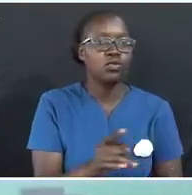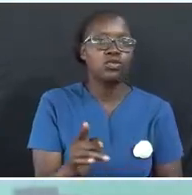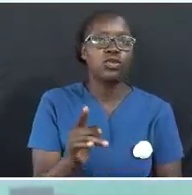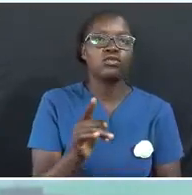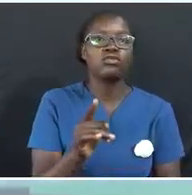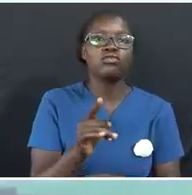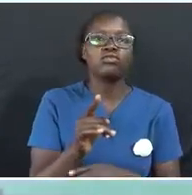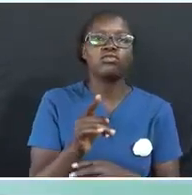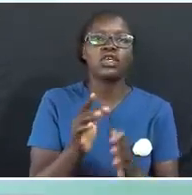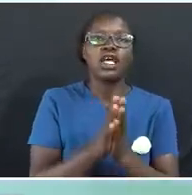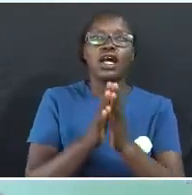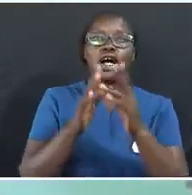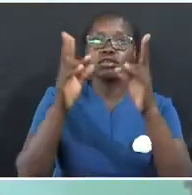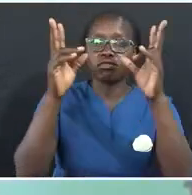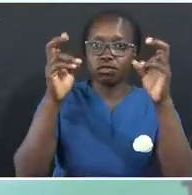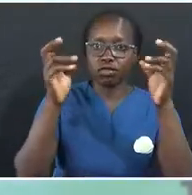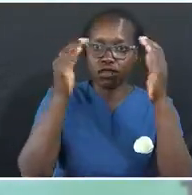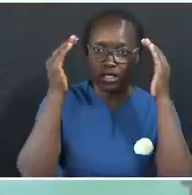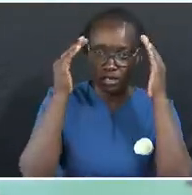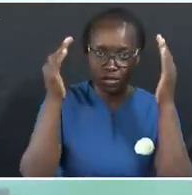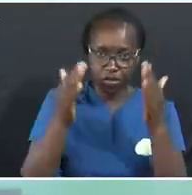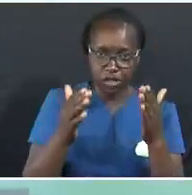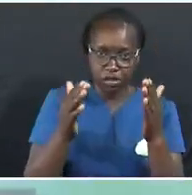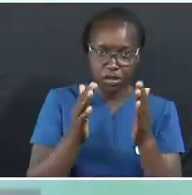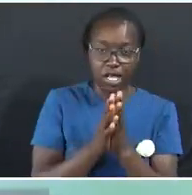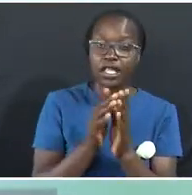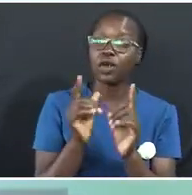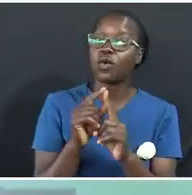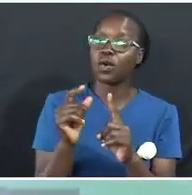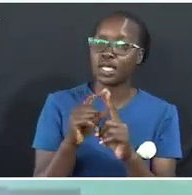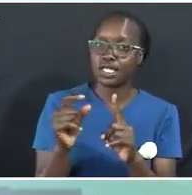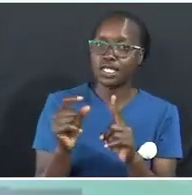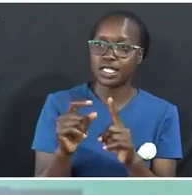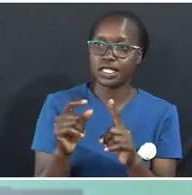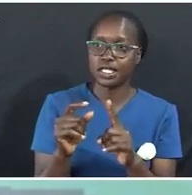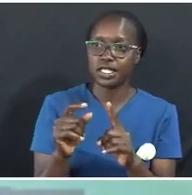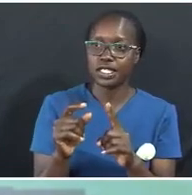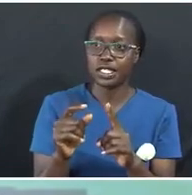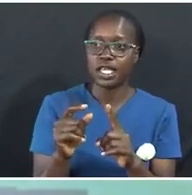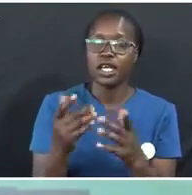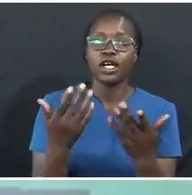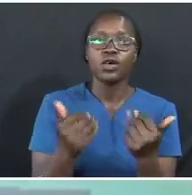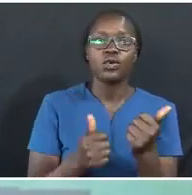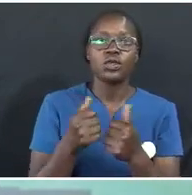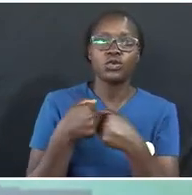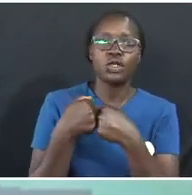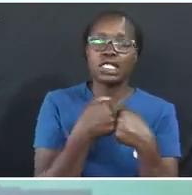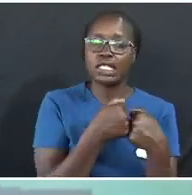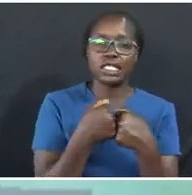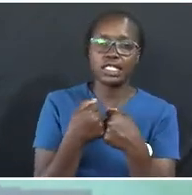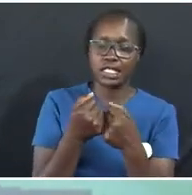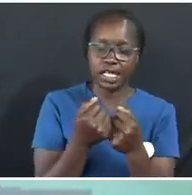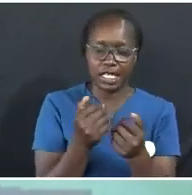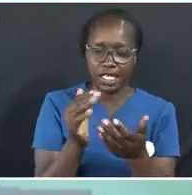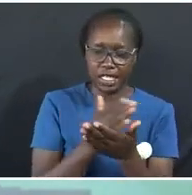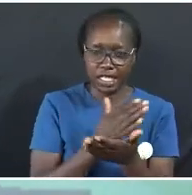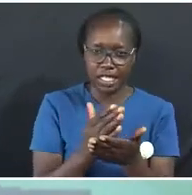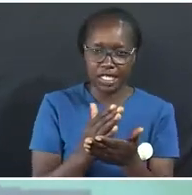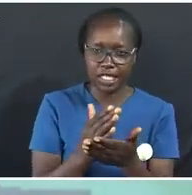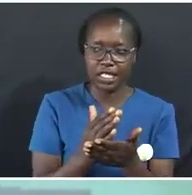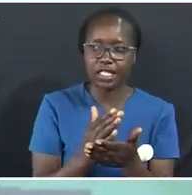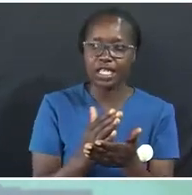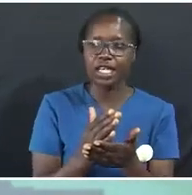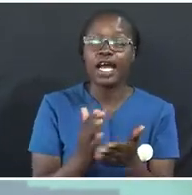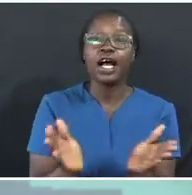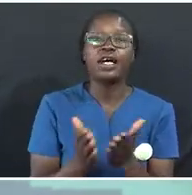and commitments and words. Which are going to challenge us and cheer us up